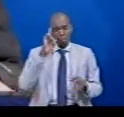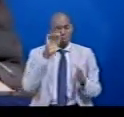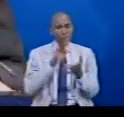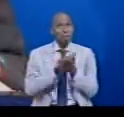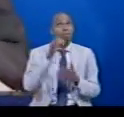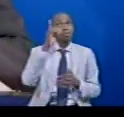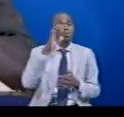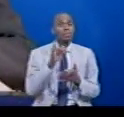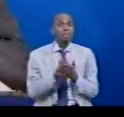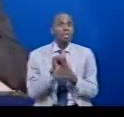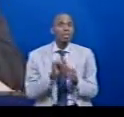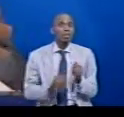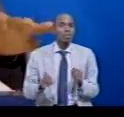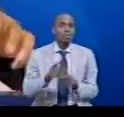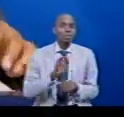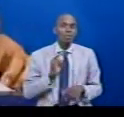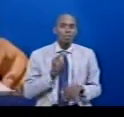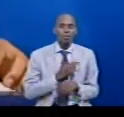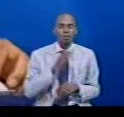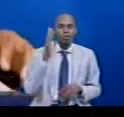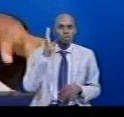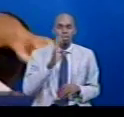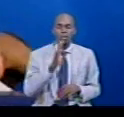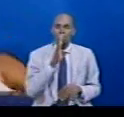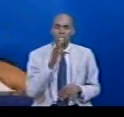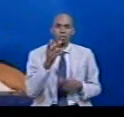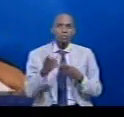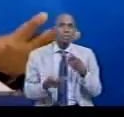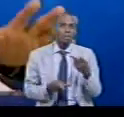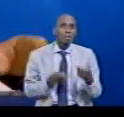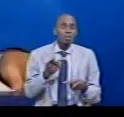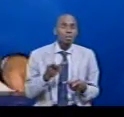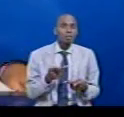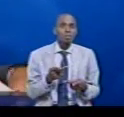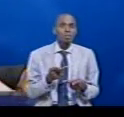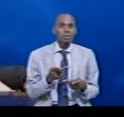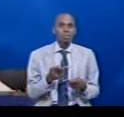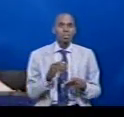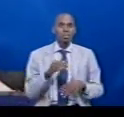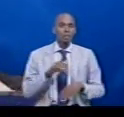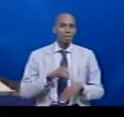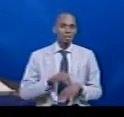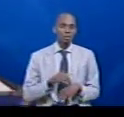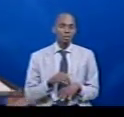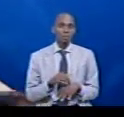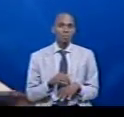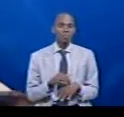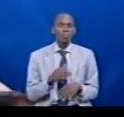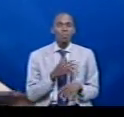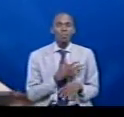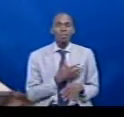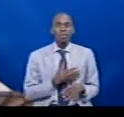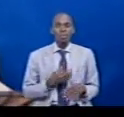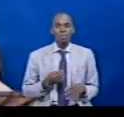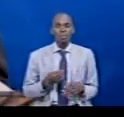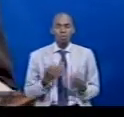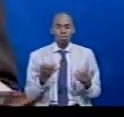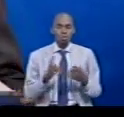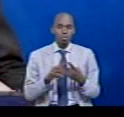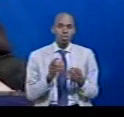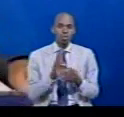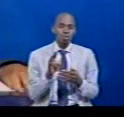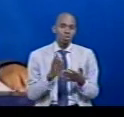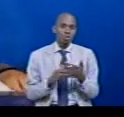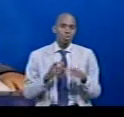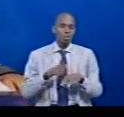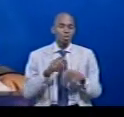visited from the Alpha location and all over the world. We want to spend a brief moment to pray.